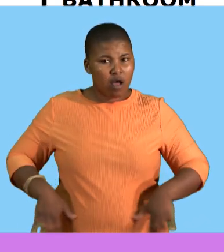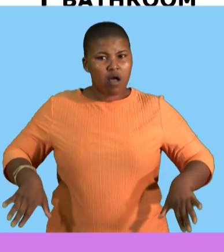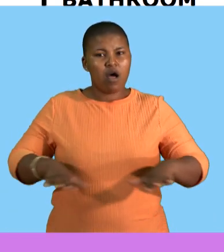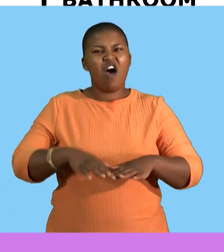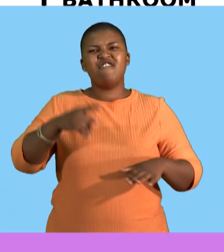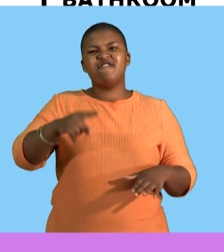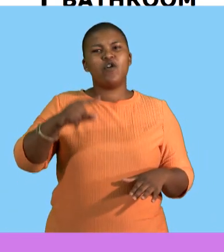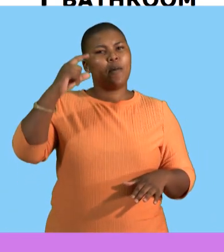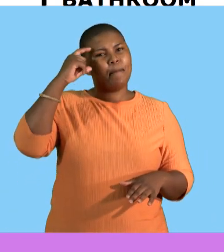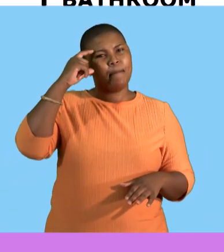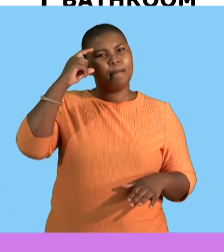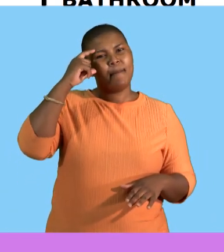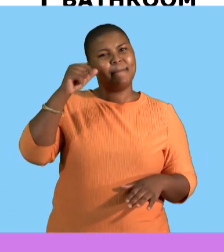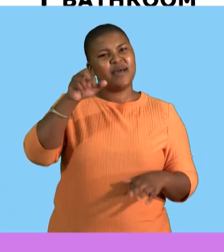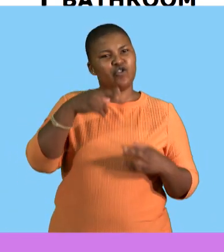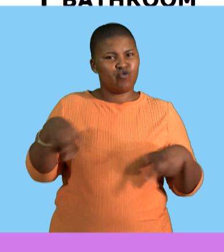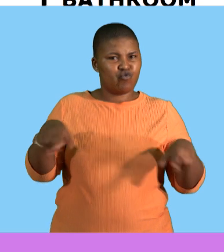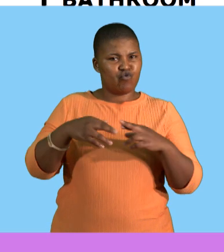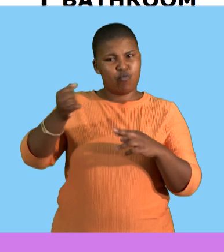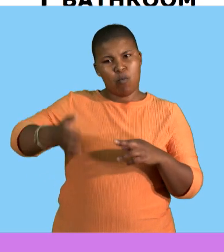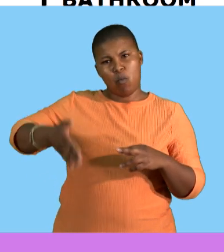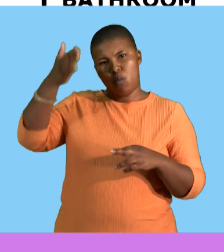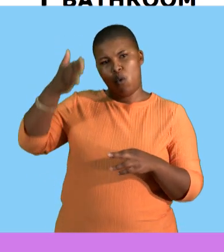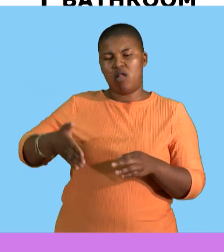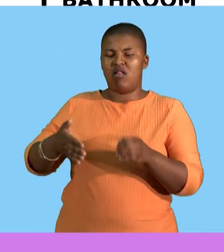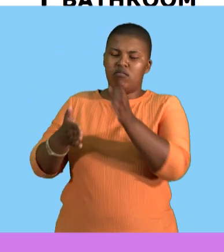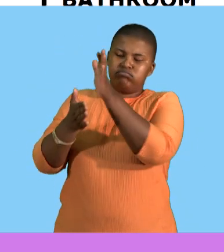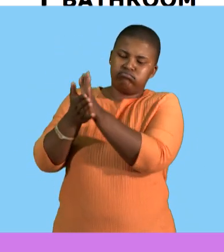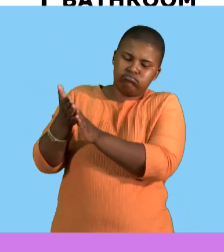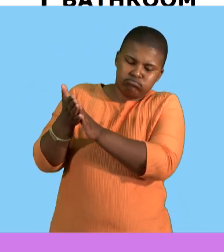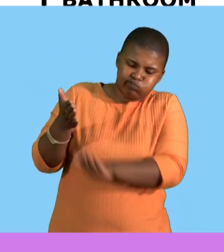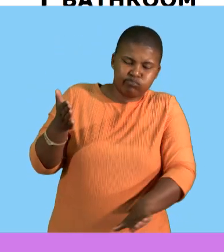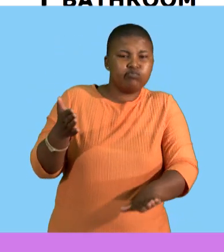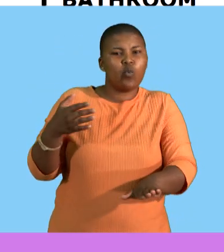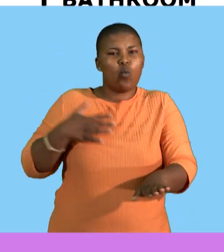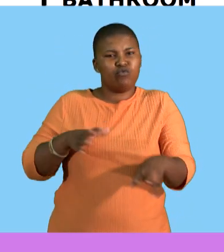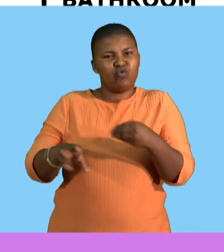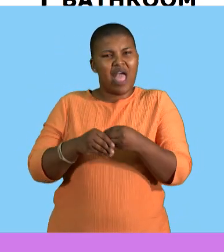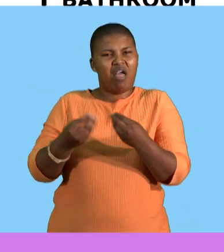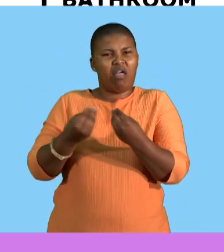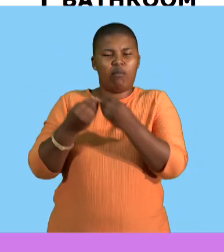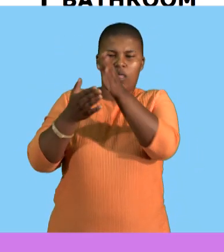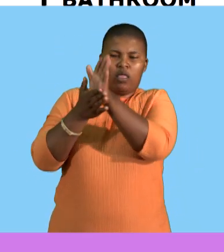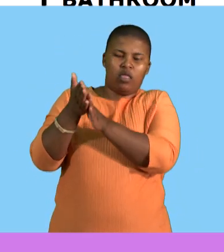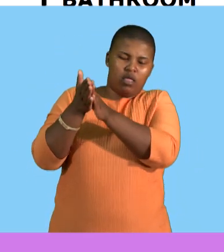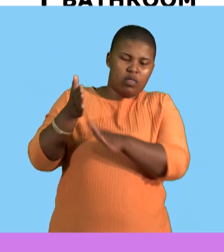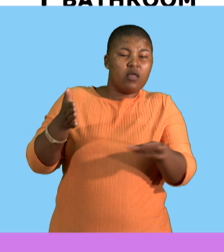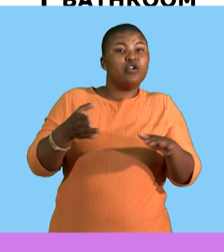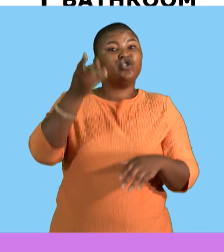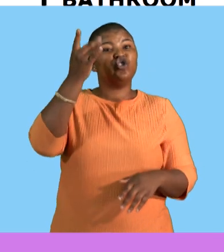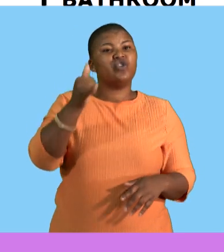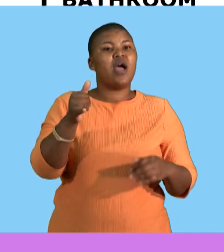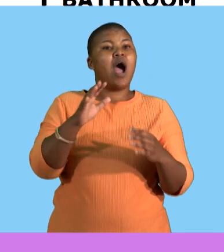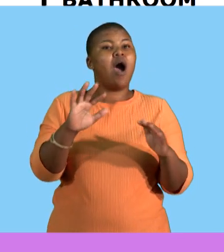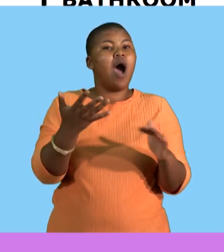to wall. Determine how much carpeting must be bought if the carpet is sold in full square